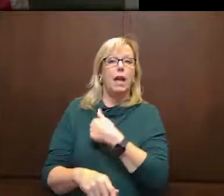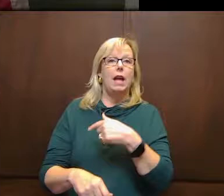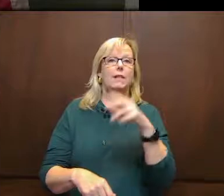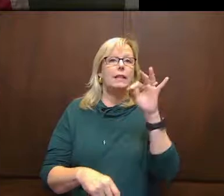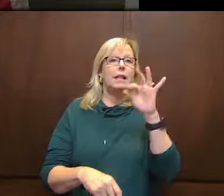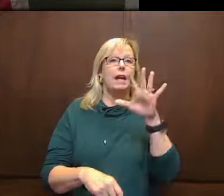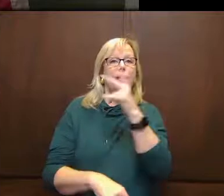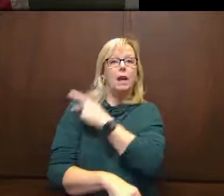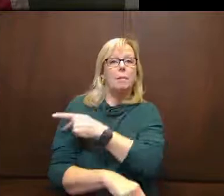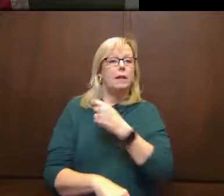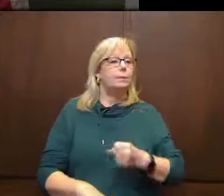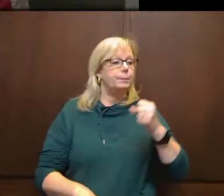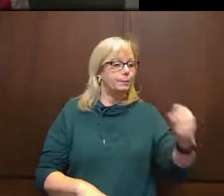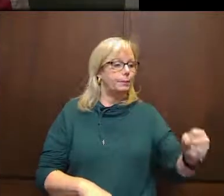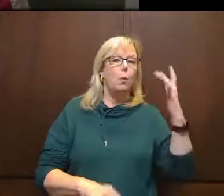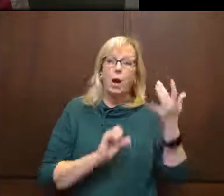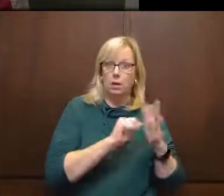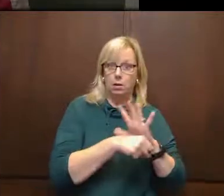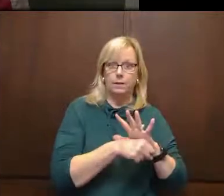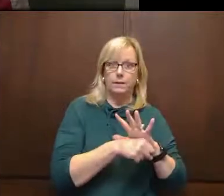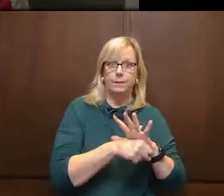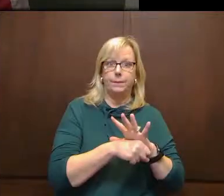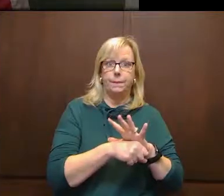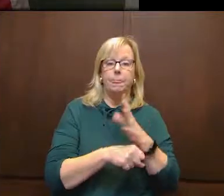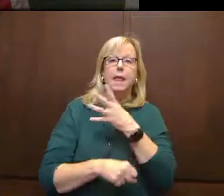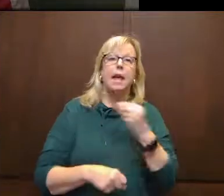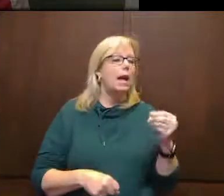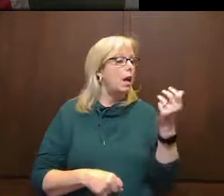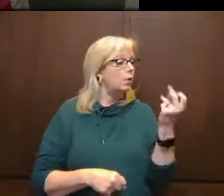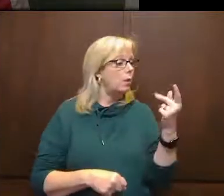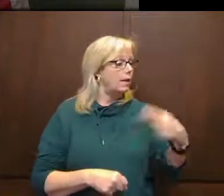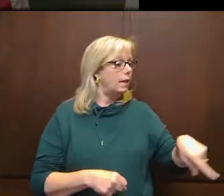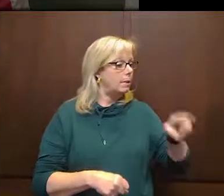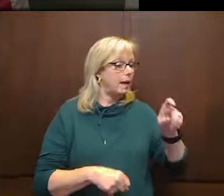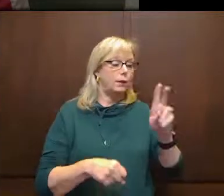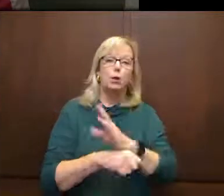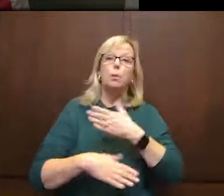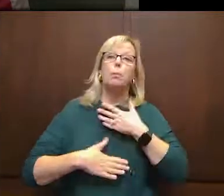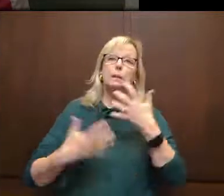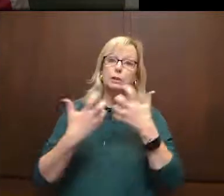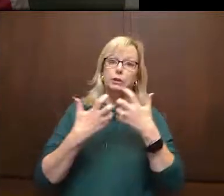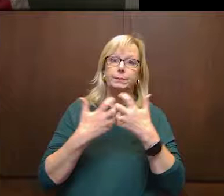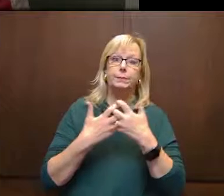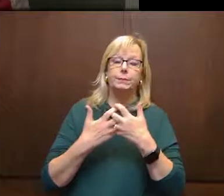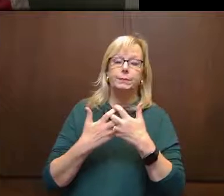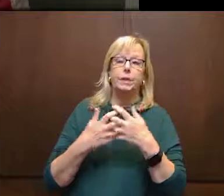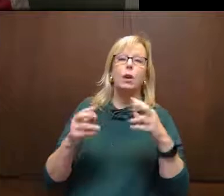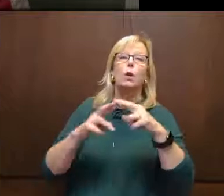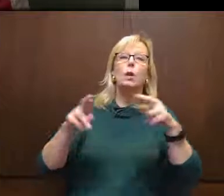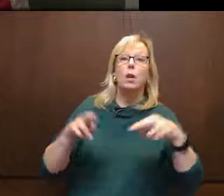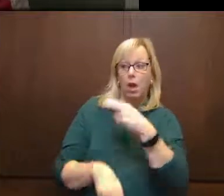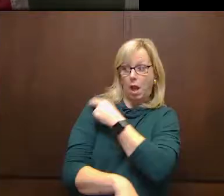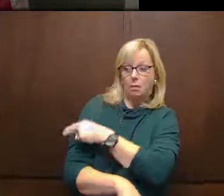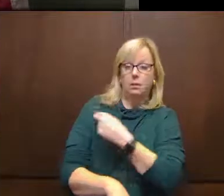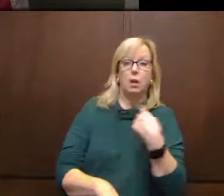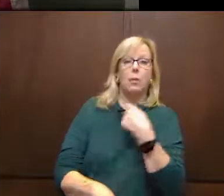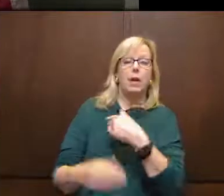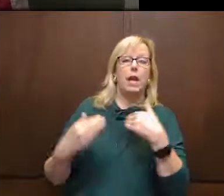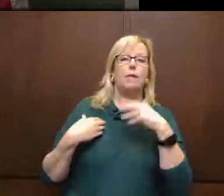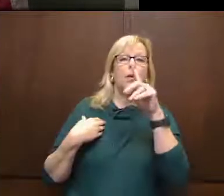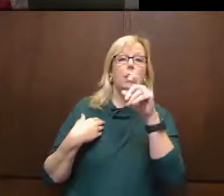that are currently admitted due to COVID-related reasons, and 12 of them are on ventilators. Regionally, we